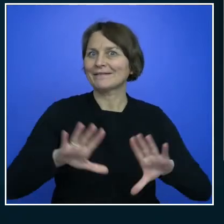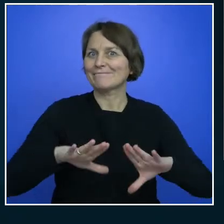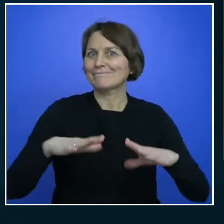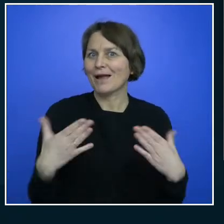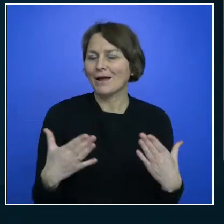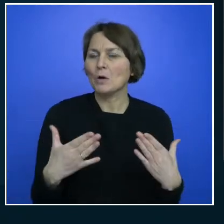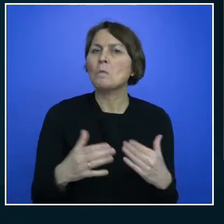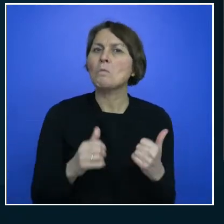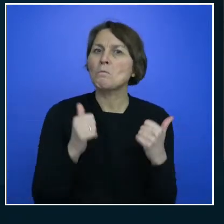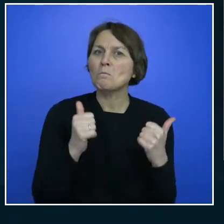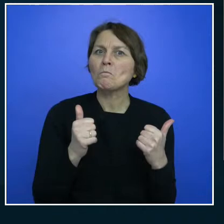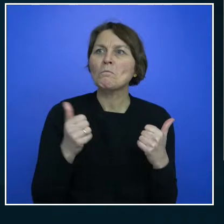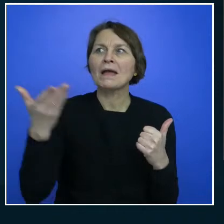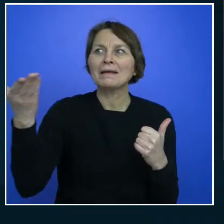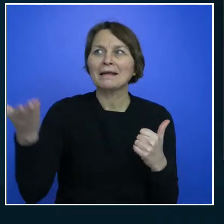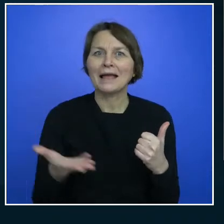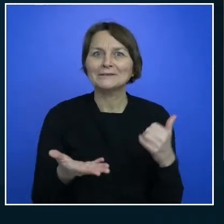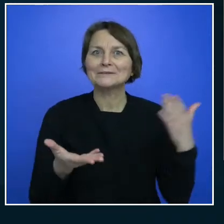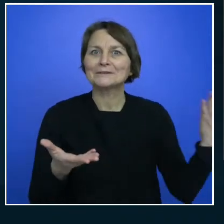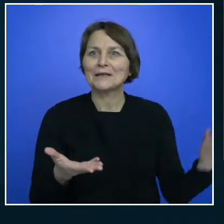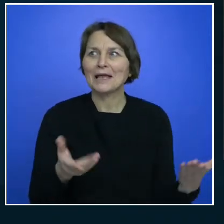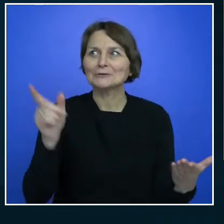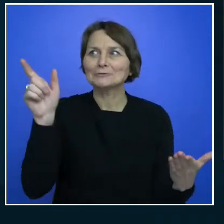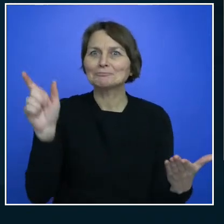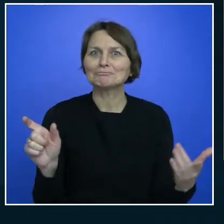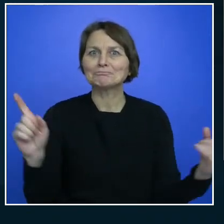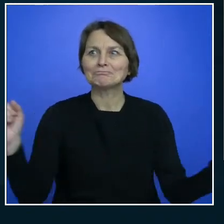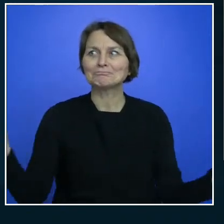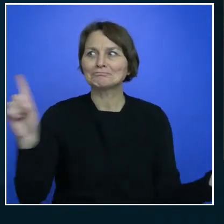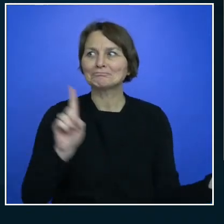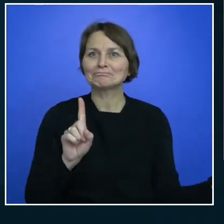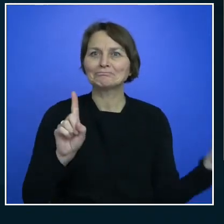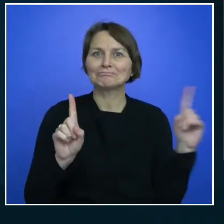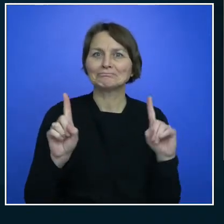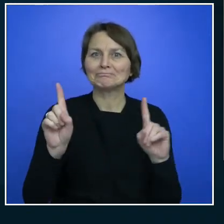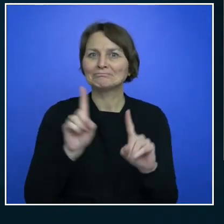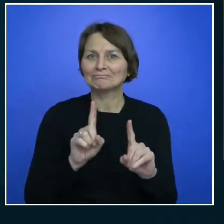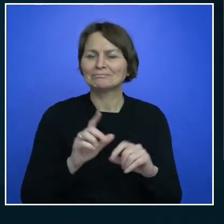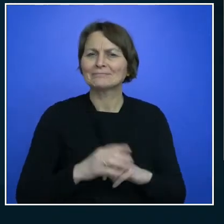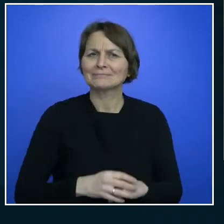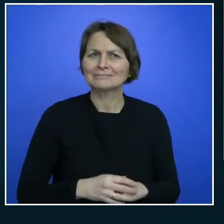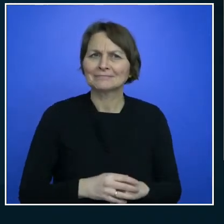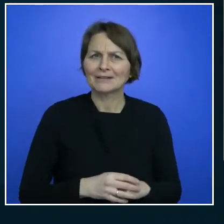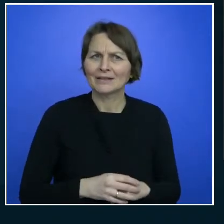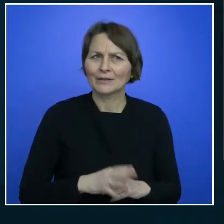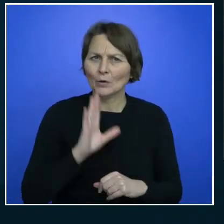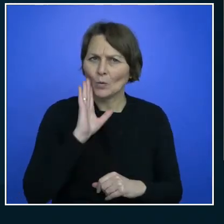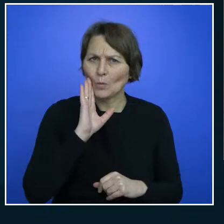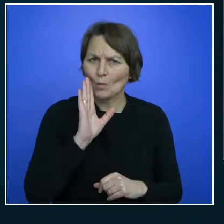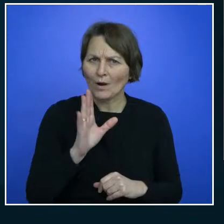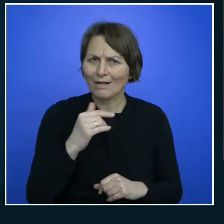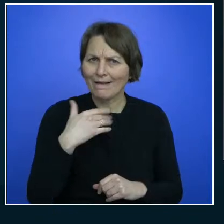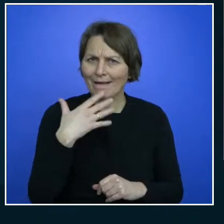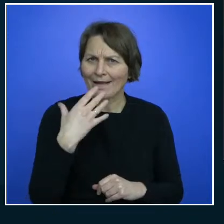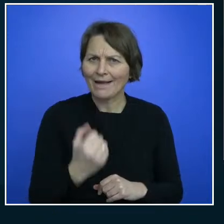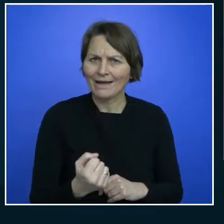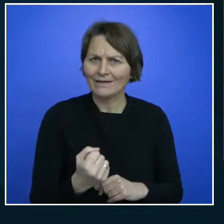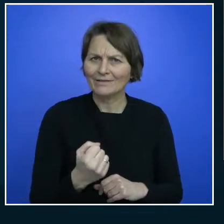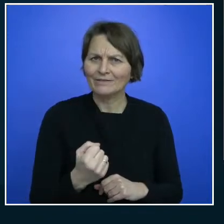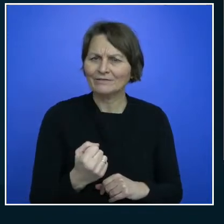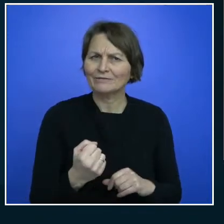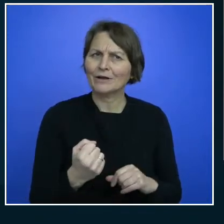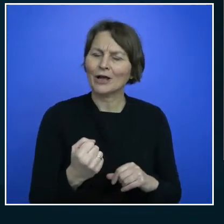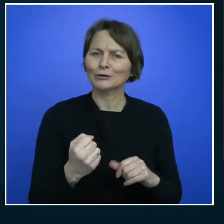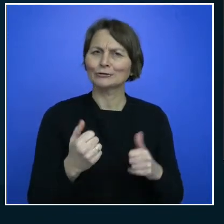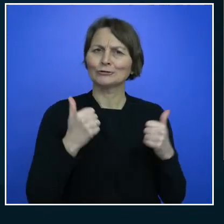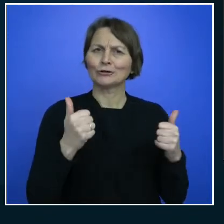nice guests. And we'll, I think we'll do an Ignite Roundup. Is that what we're going to do? Does that describe it a